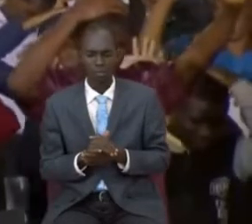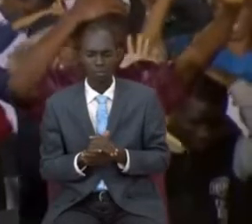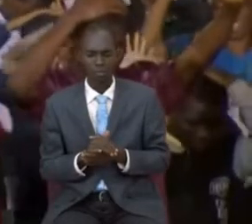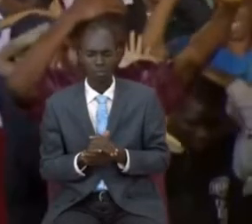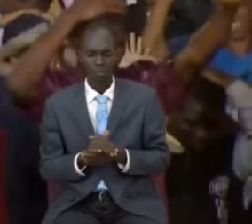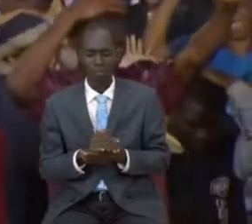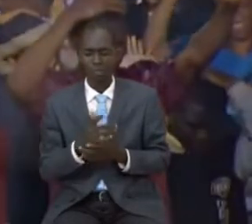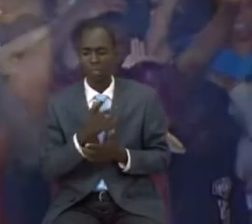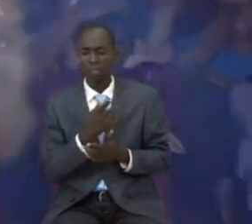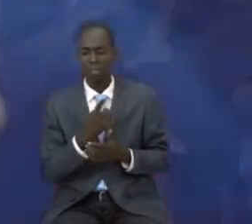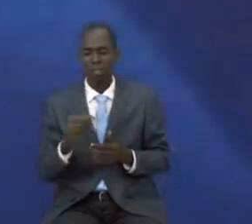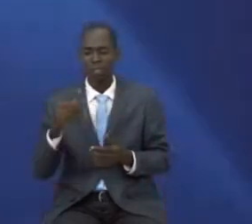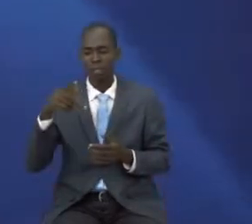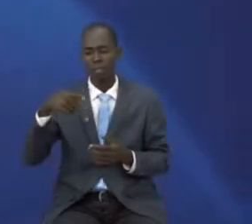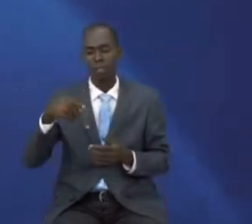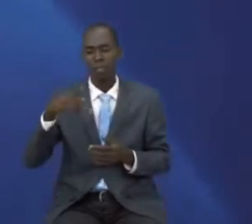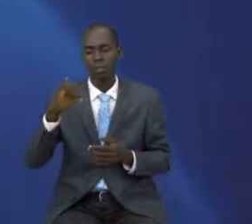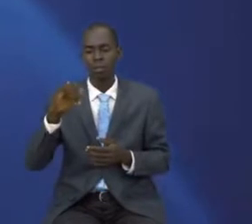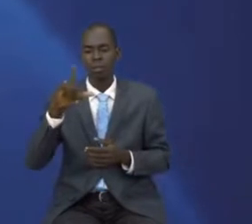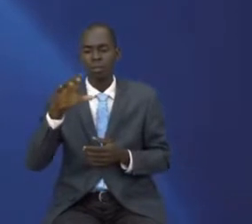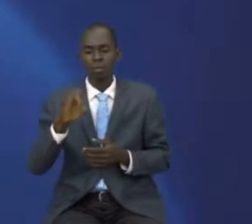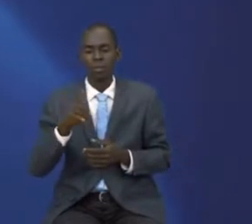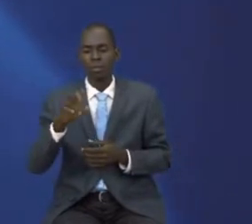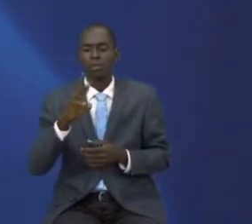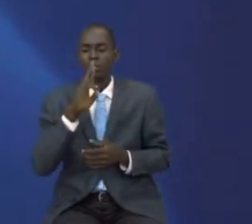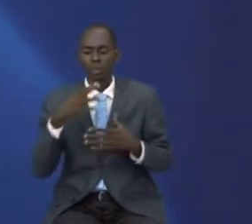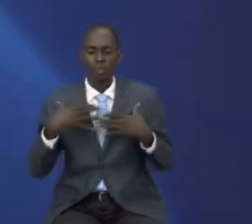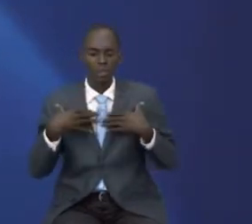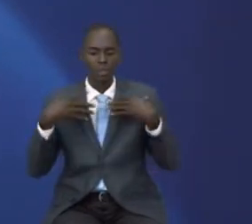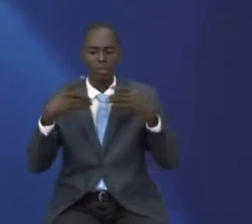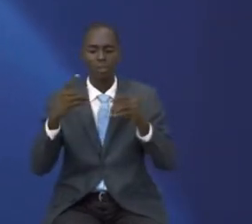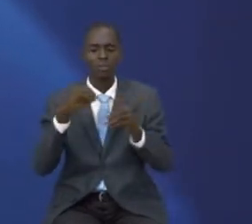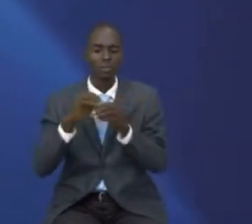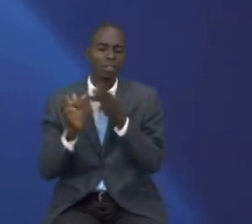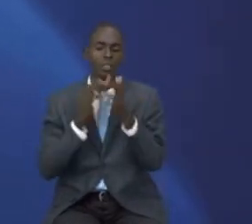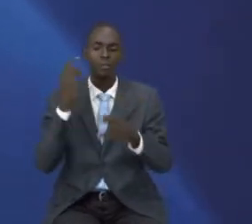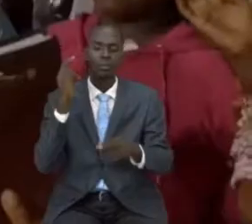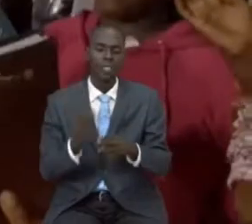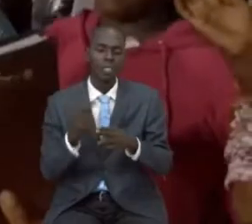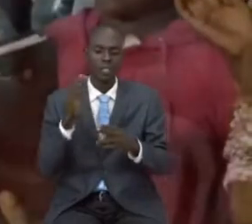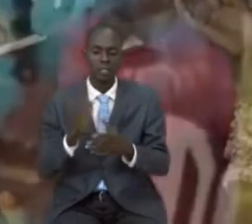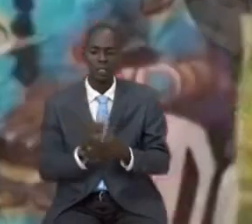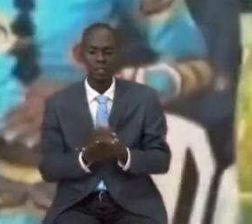The pile, you are healed in Jesus' name.